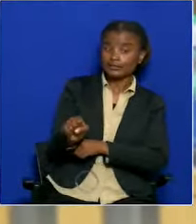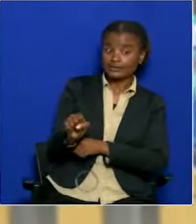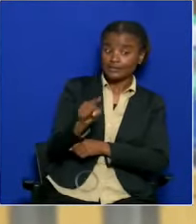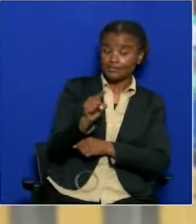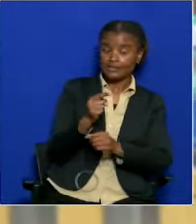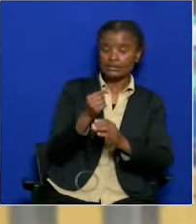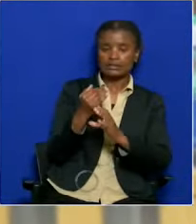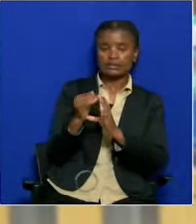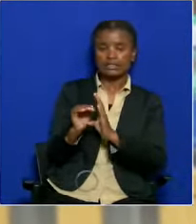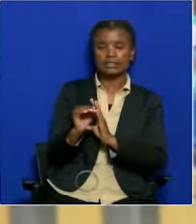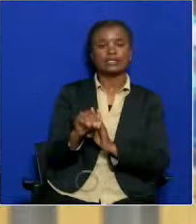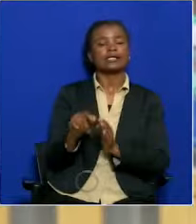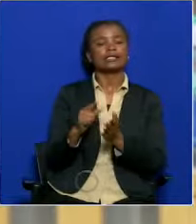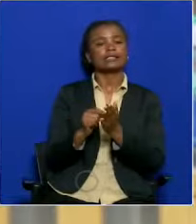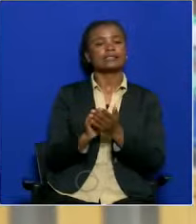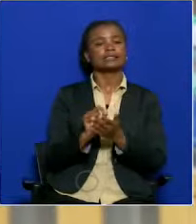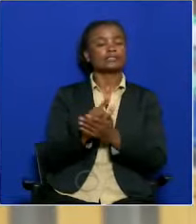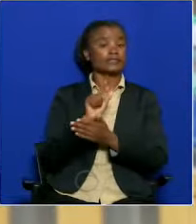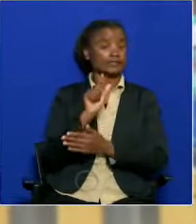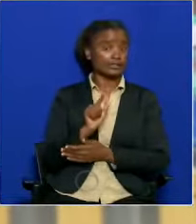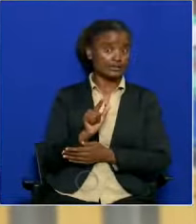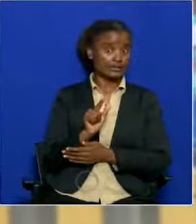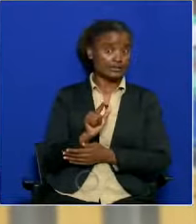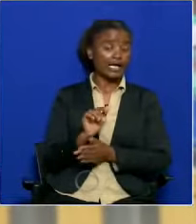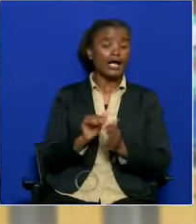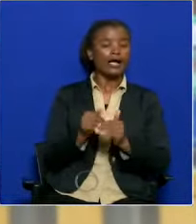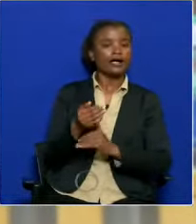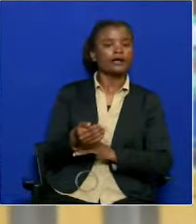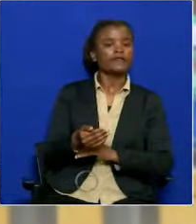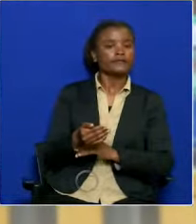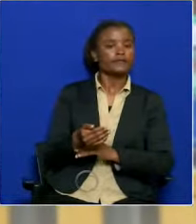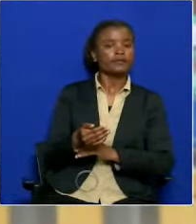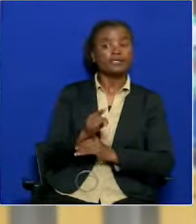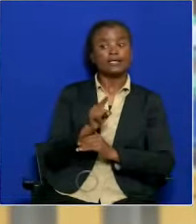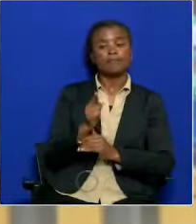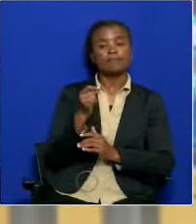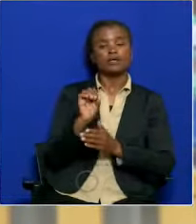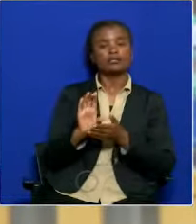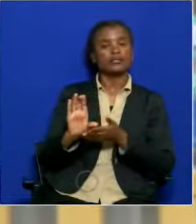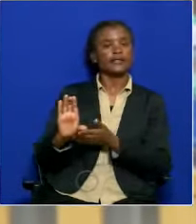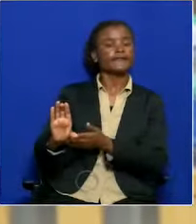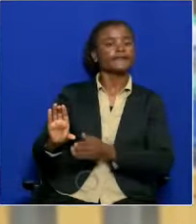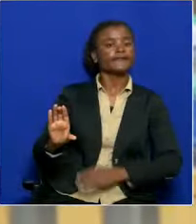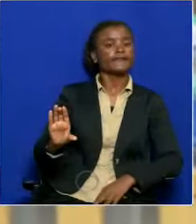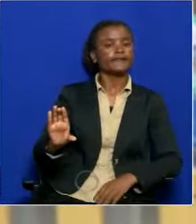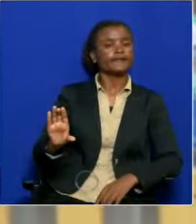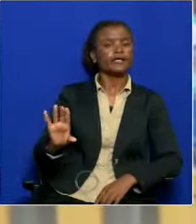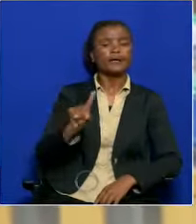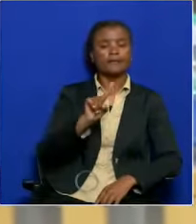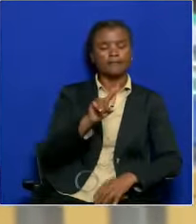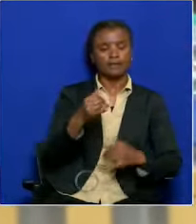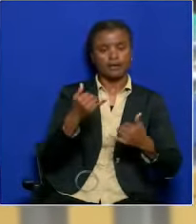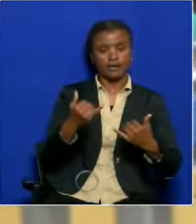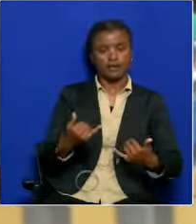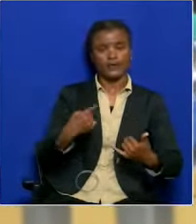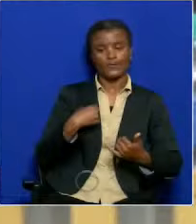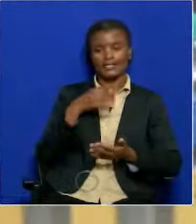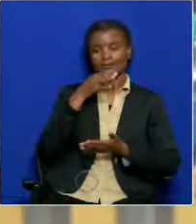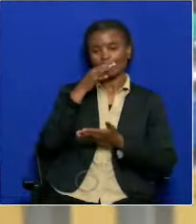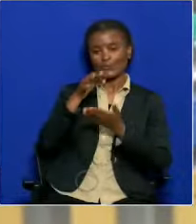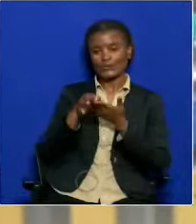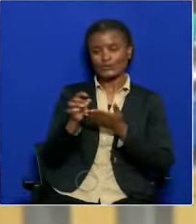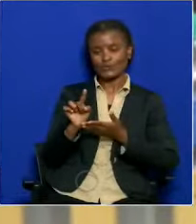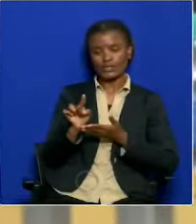very next day, he gives you money. And I'm saying, what I'm proposing to you is, did you not see the